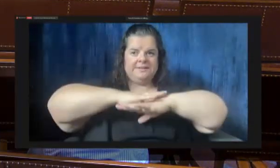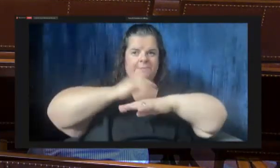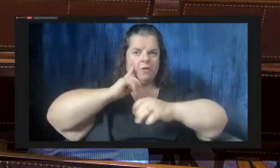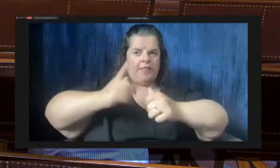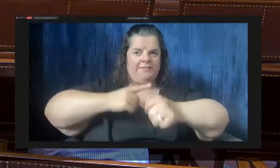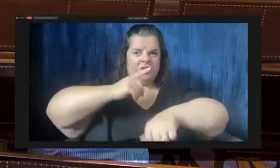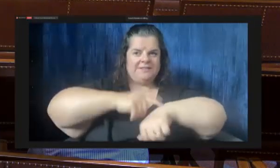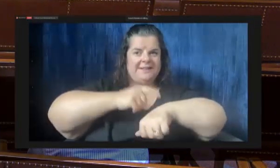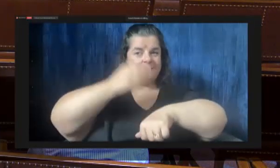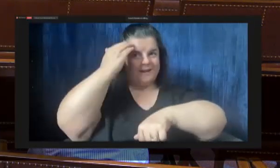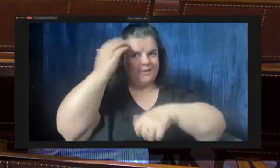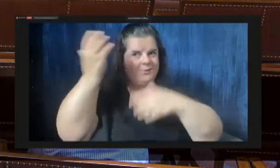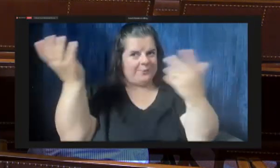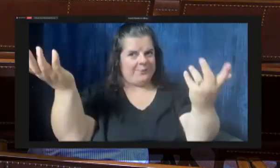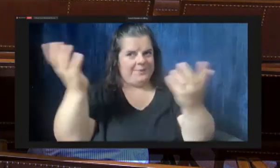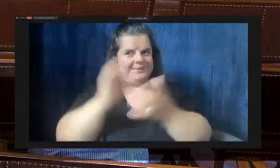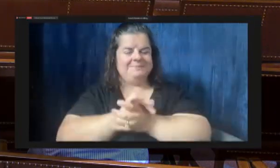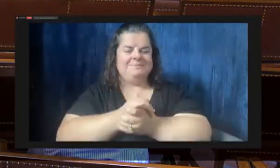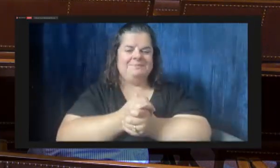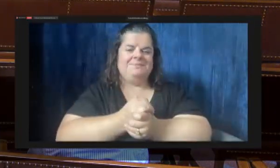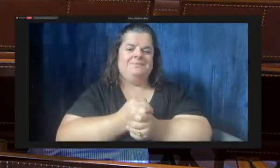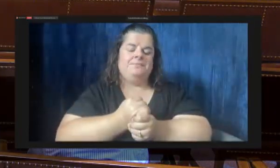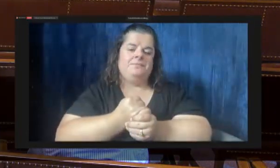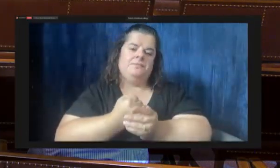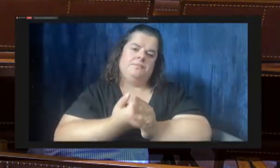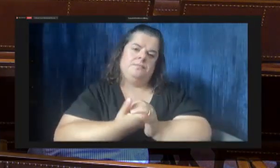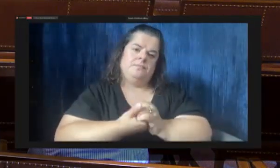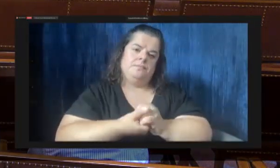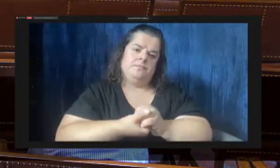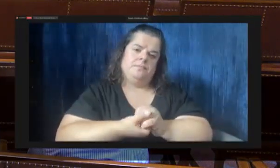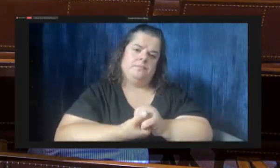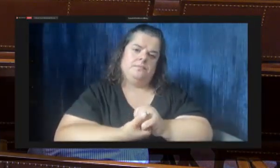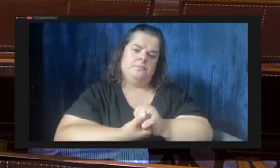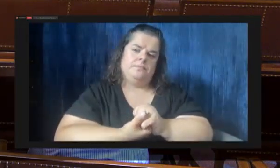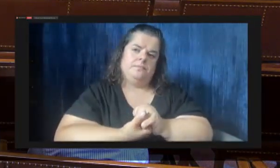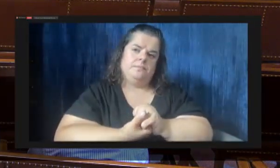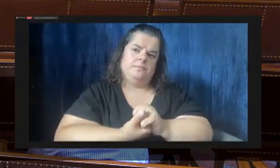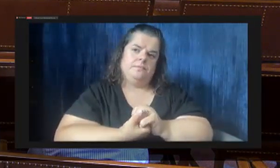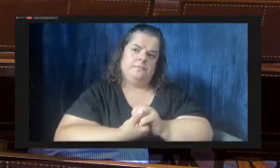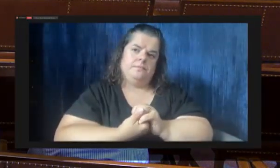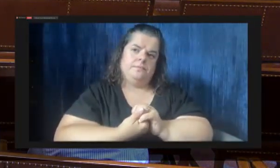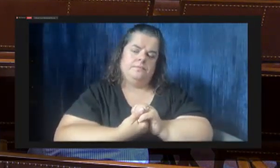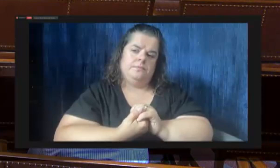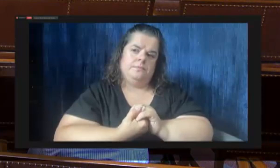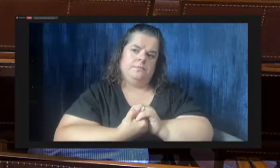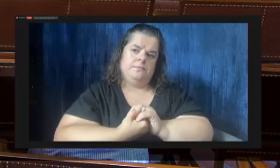yeah. Yeah, so come on up. It's like Thanksgiving, you got the big table. We'll